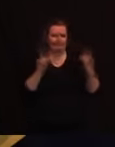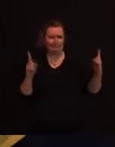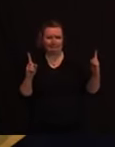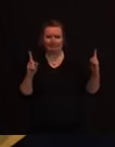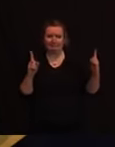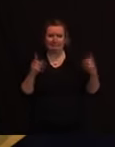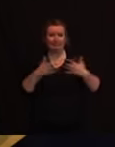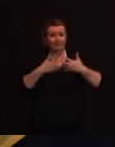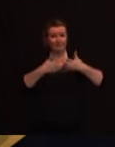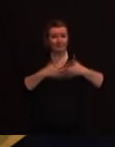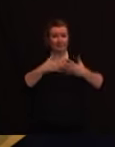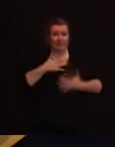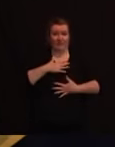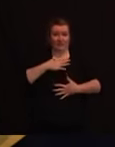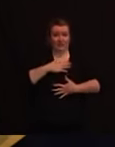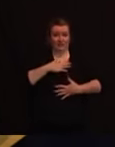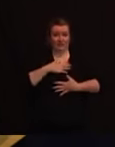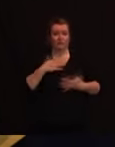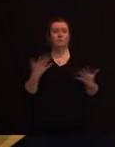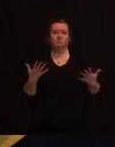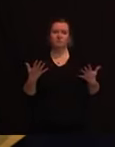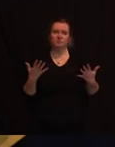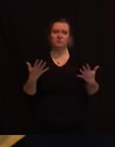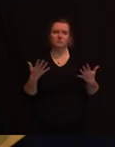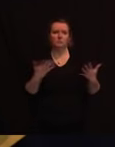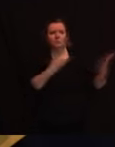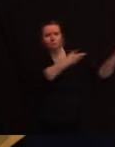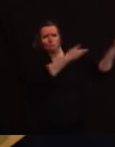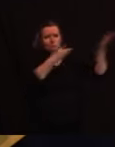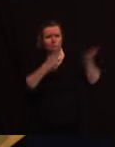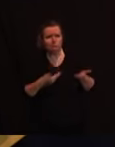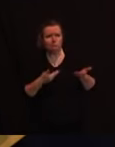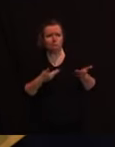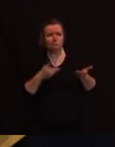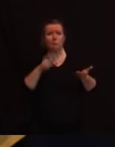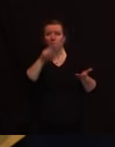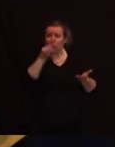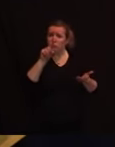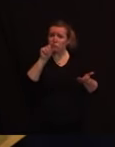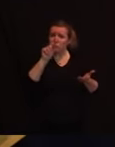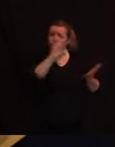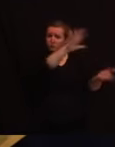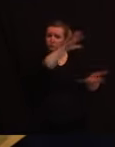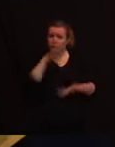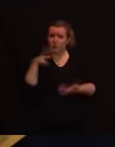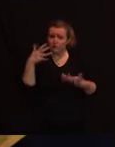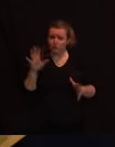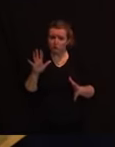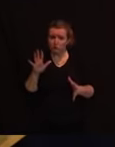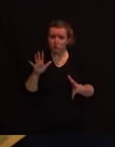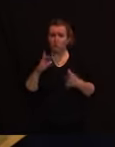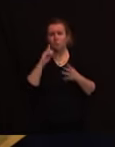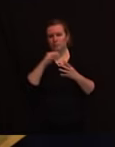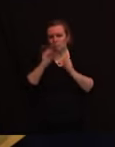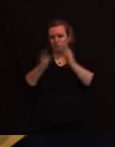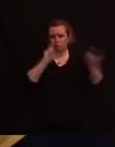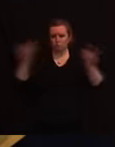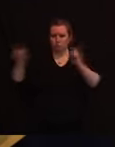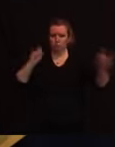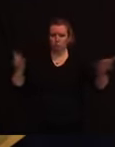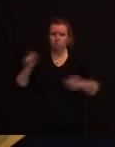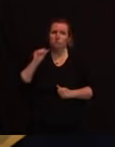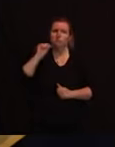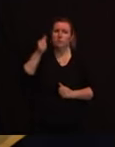we are in the process of delivering 120 of those today from our warehouse. I believe tomorrow over 240 ventilators